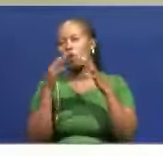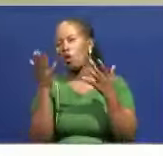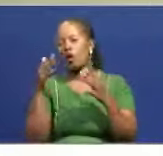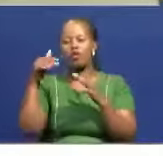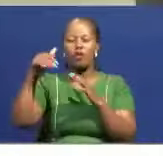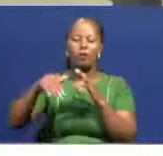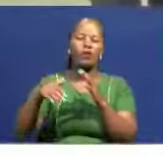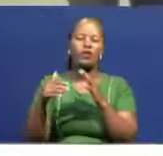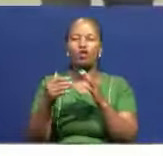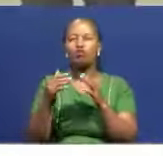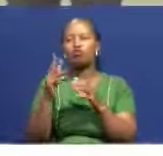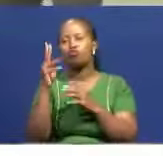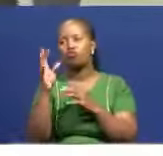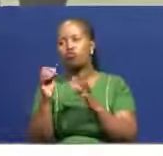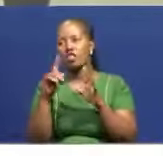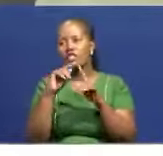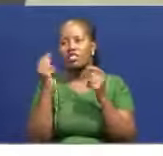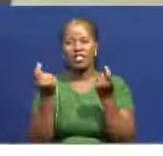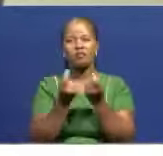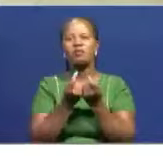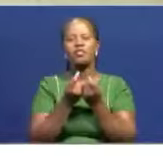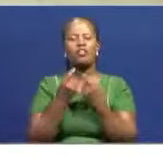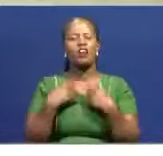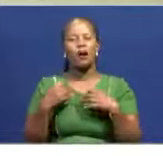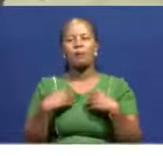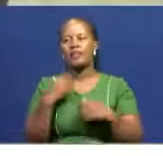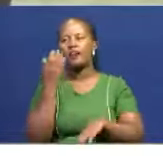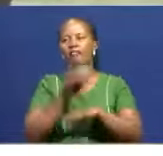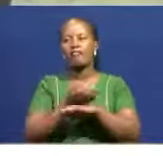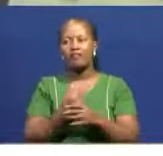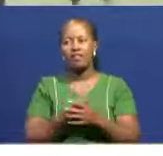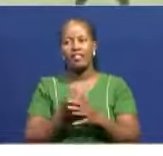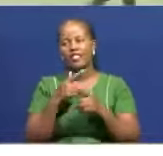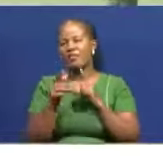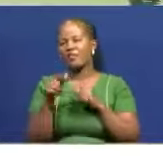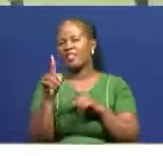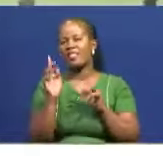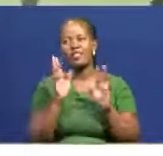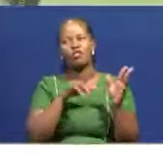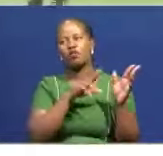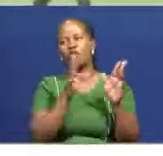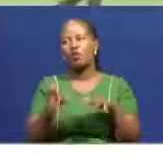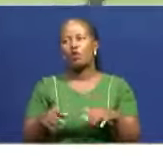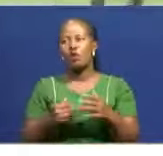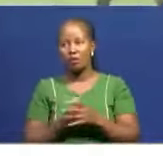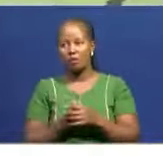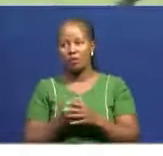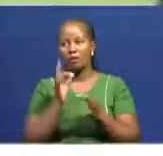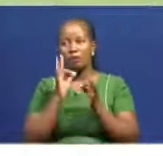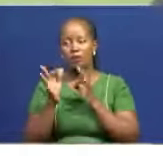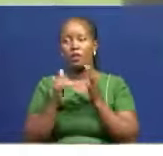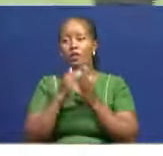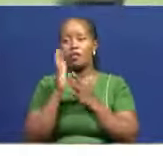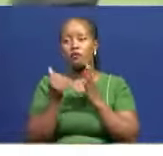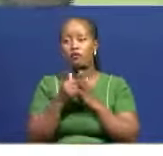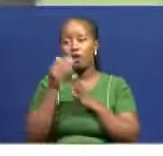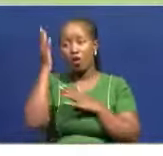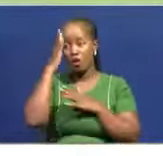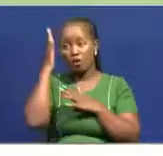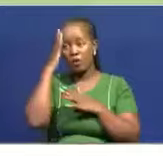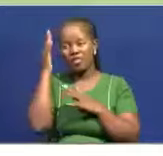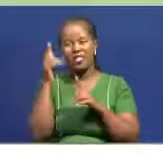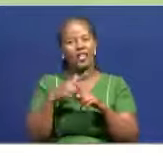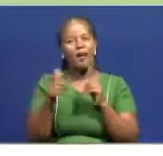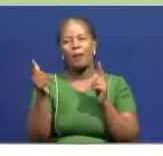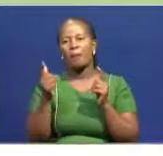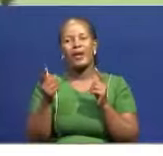the HSBC series, it's going to be a tough one. Look, but that's the nature. If we always knew it was going to be tough. But getting back will not be